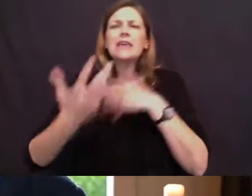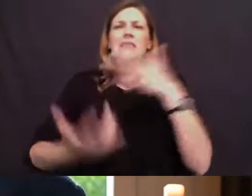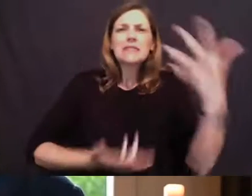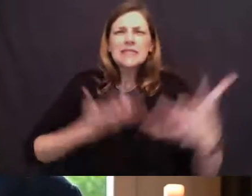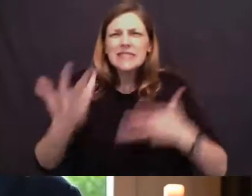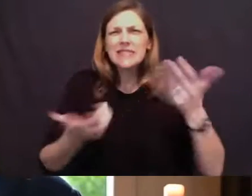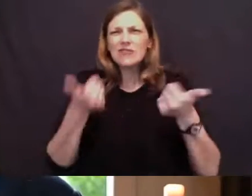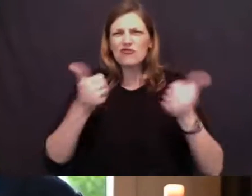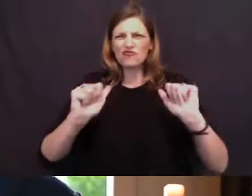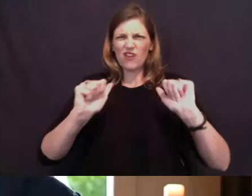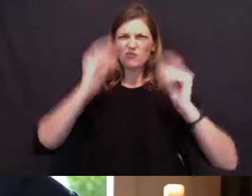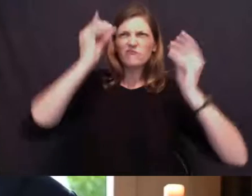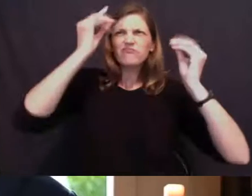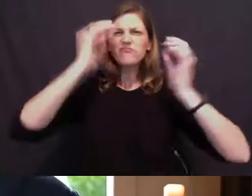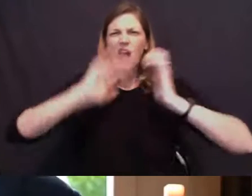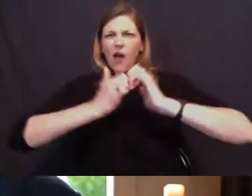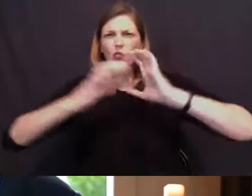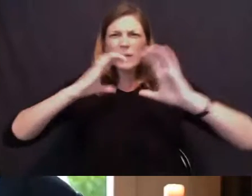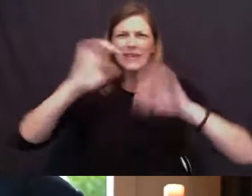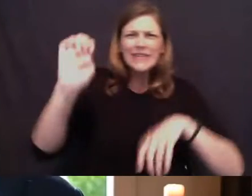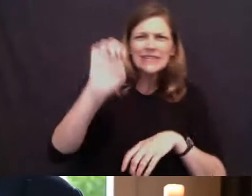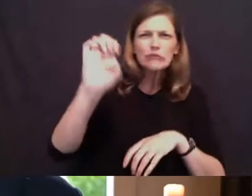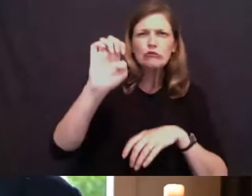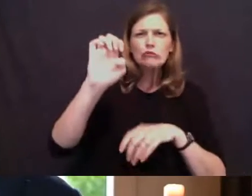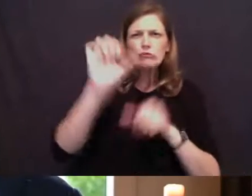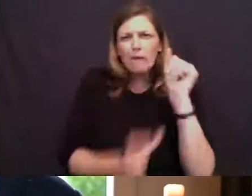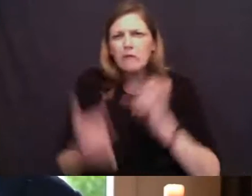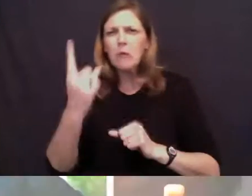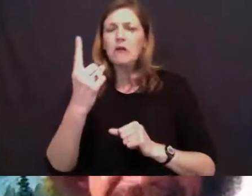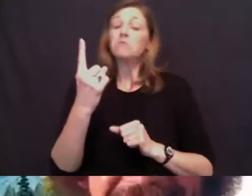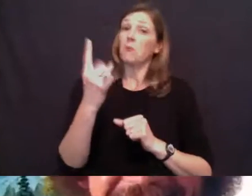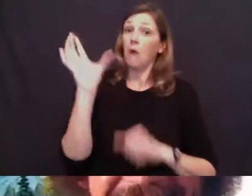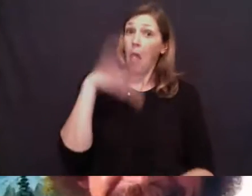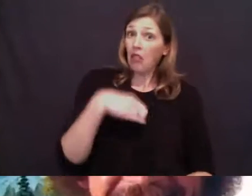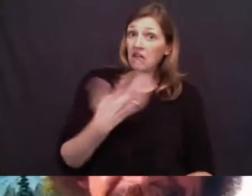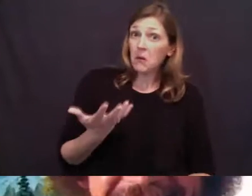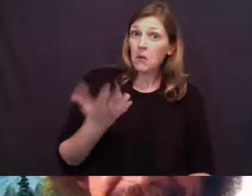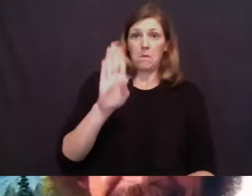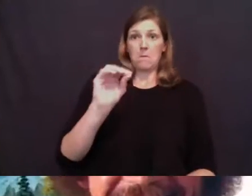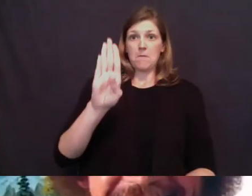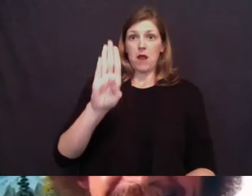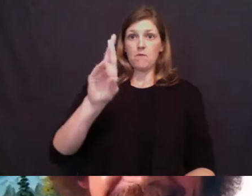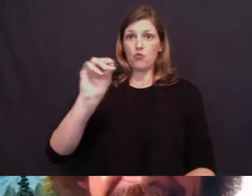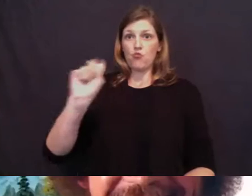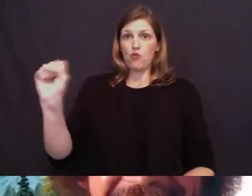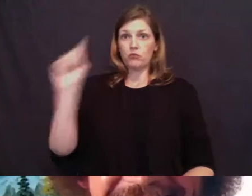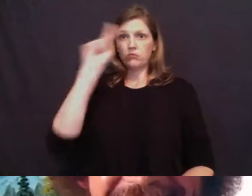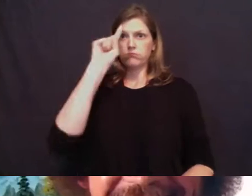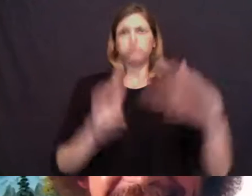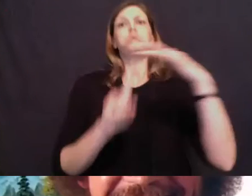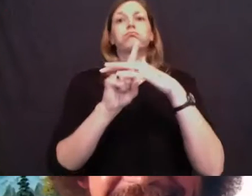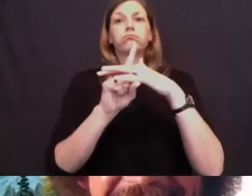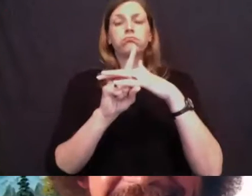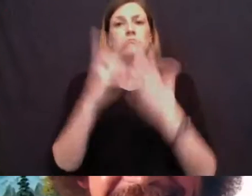trying to think through how to communicate Easter to everybody, oddly enough, Bob Ross came to mind. Now, some of you know